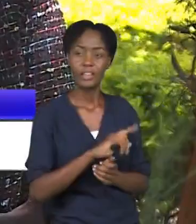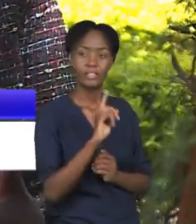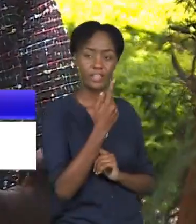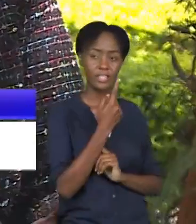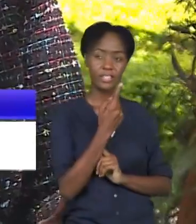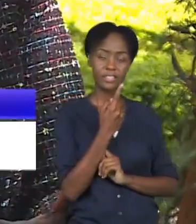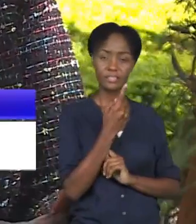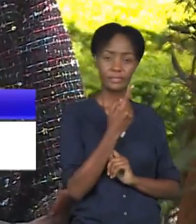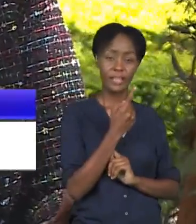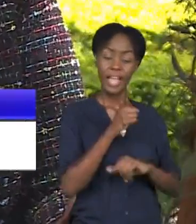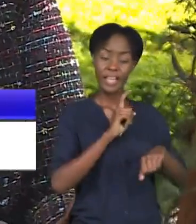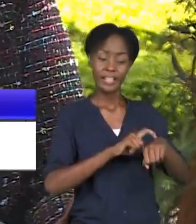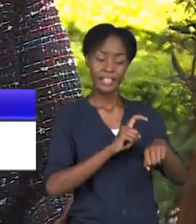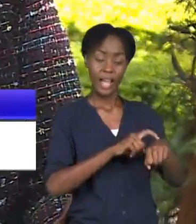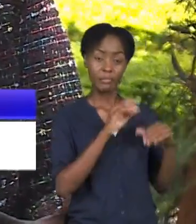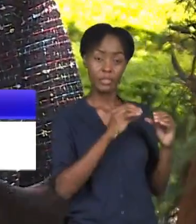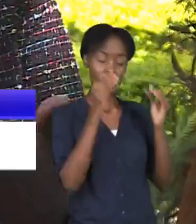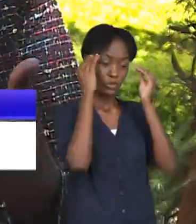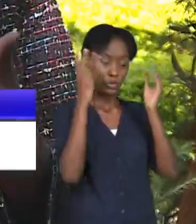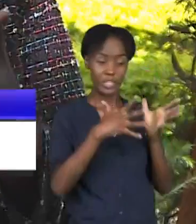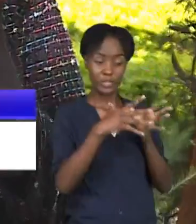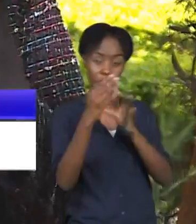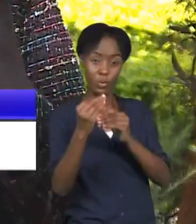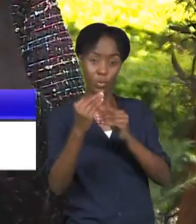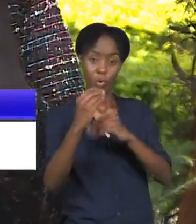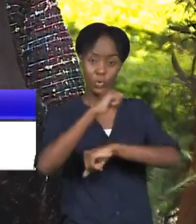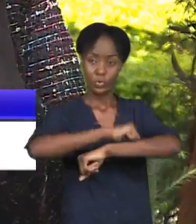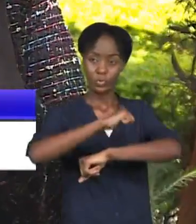they reported back to school, they should have gone on.